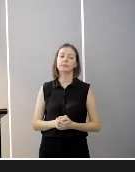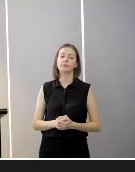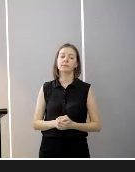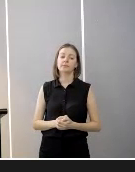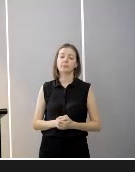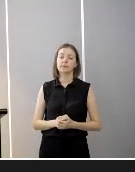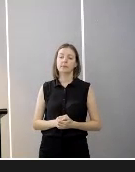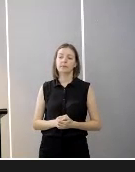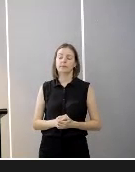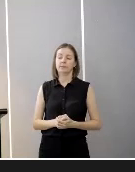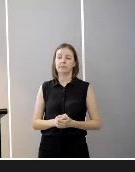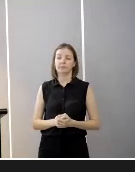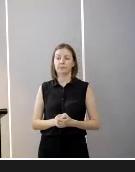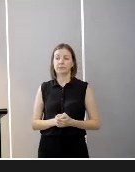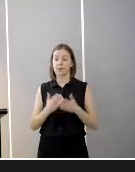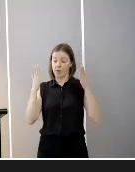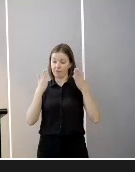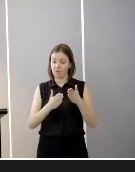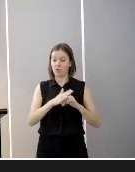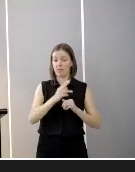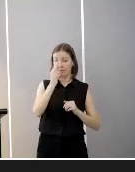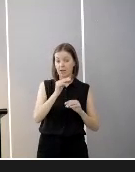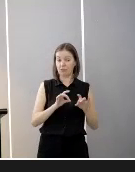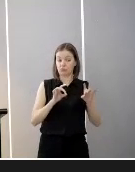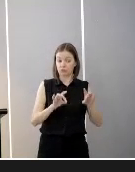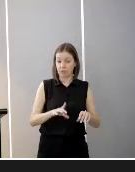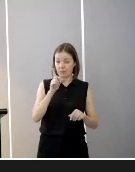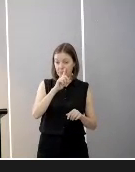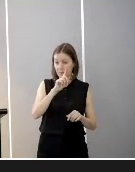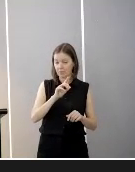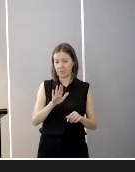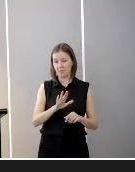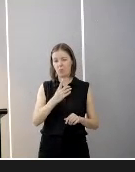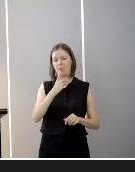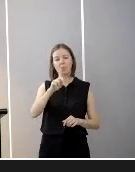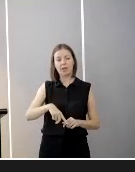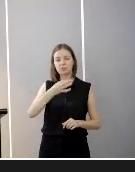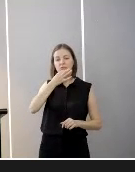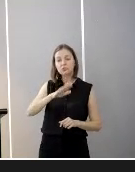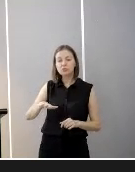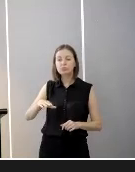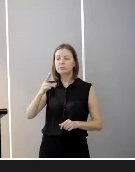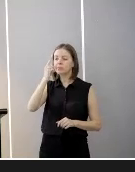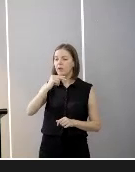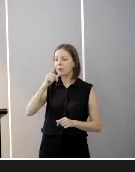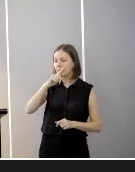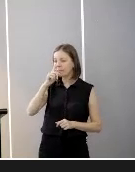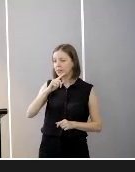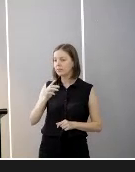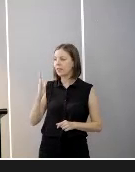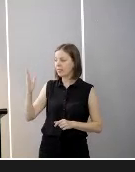And zooming in on young Australians, this survey is on about 1,000 children and young people,